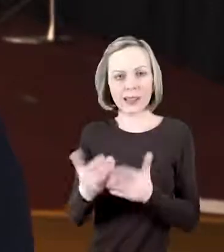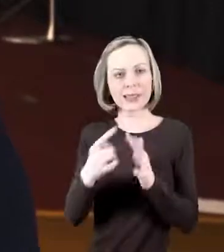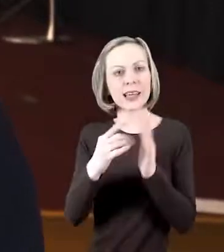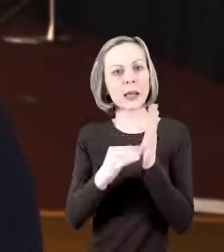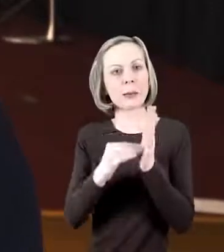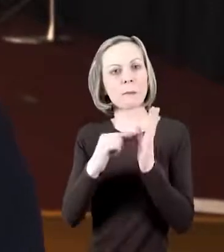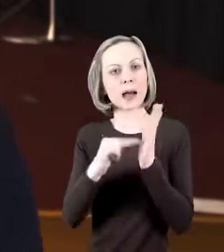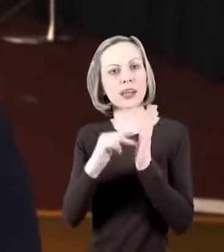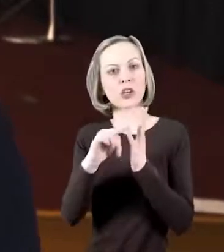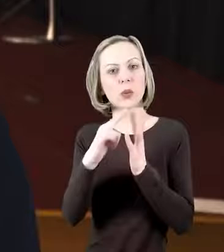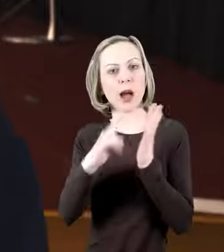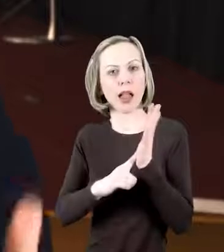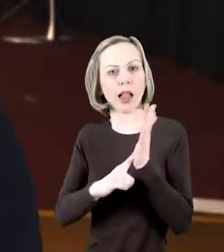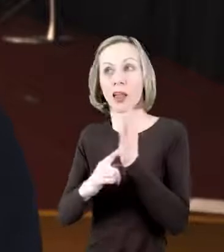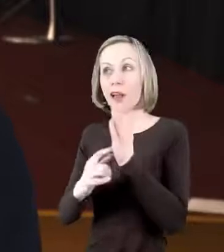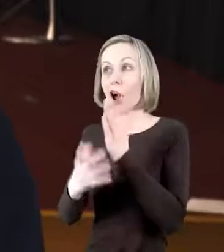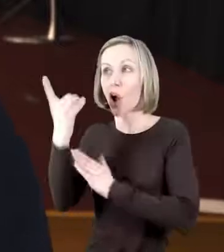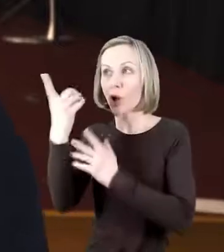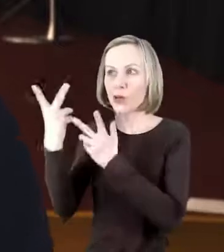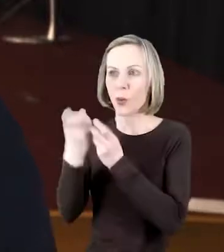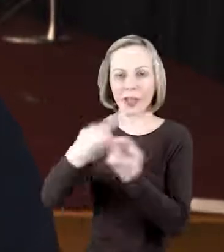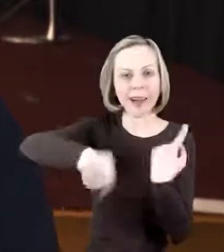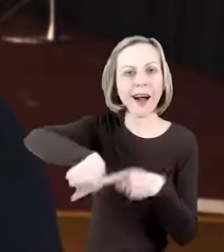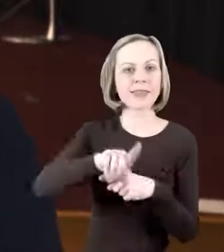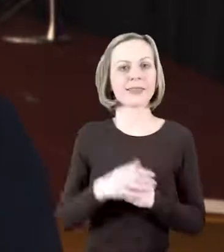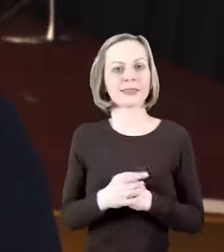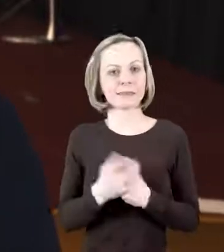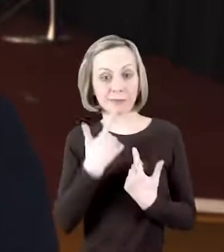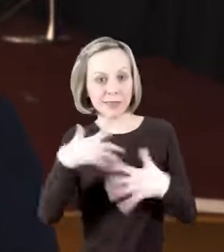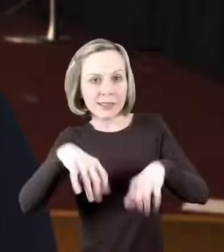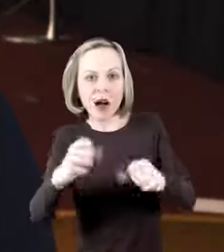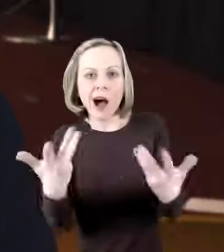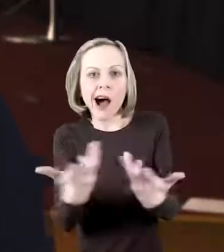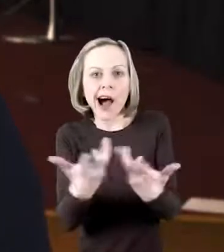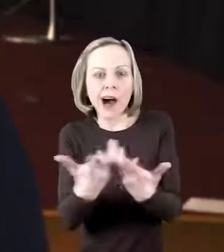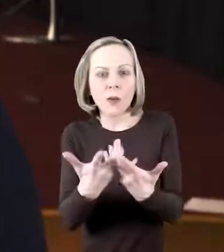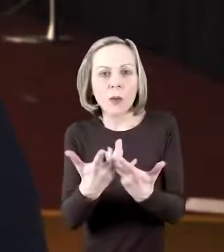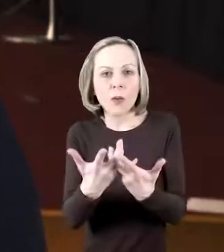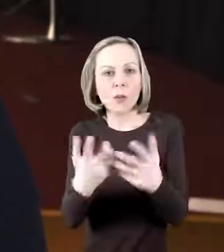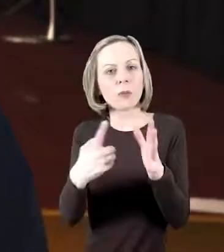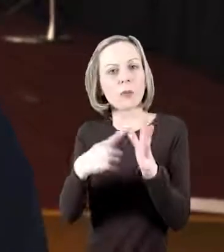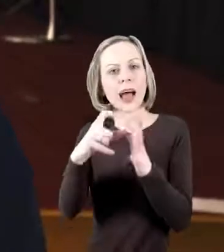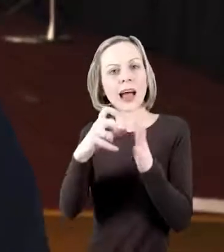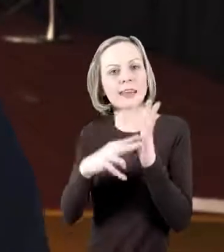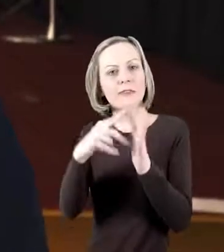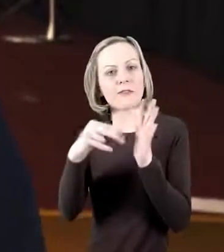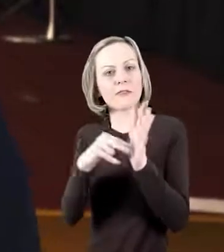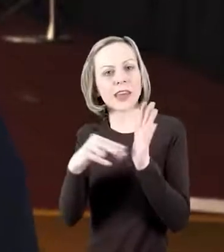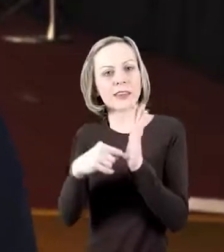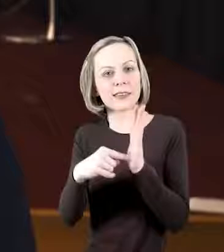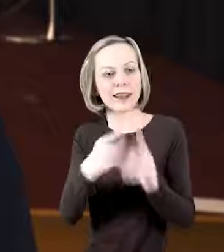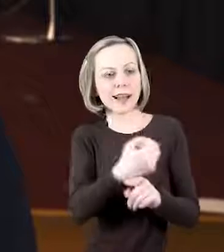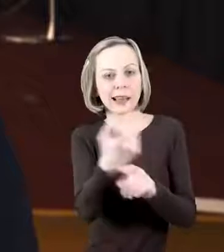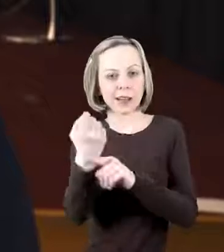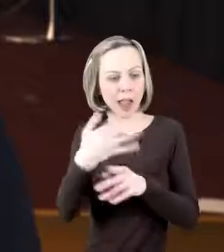Jesus, the light of the world, Emmanuel, God with us. And so we will begin our